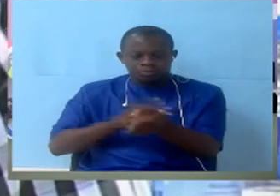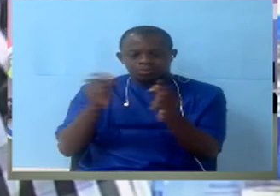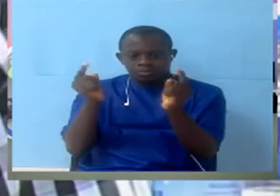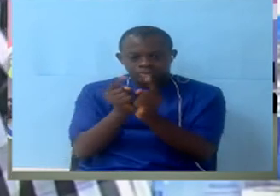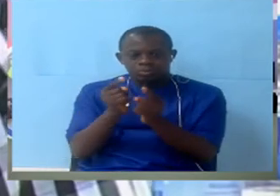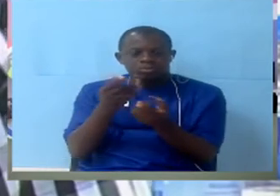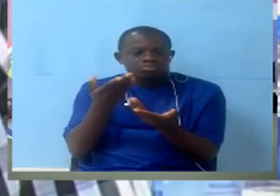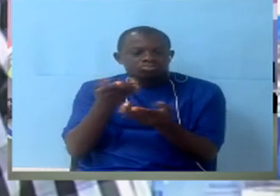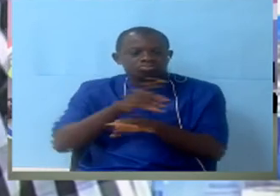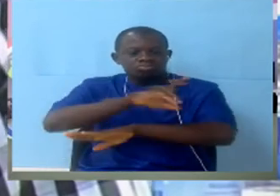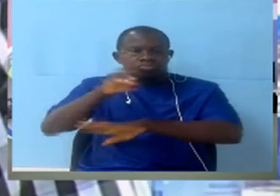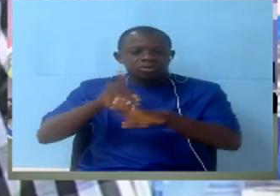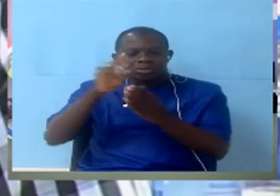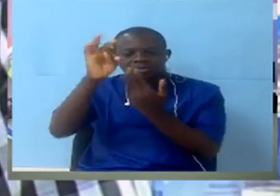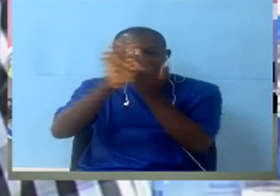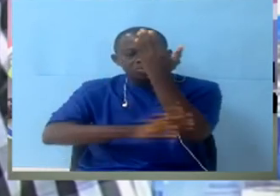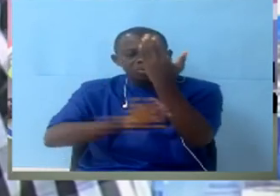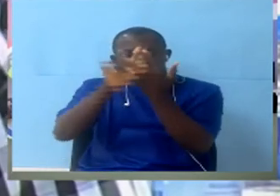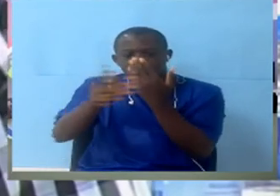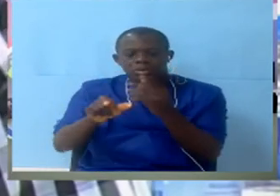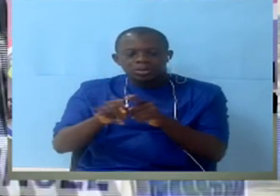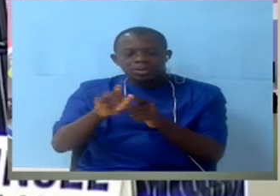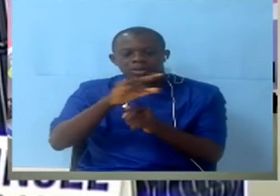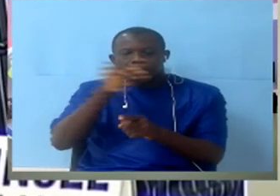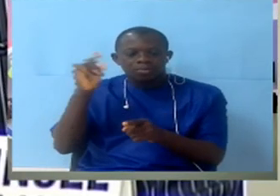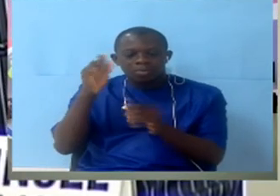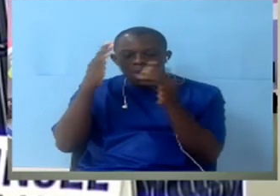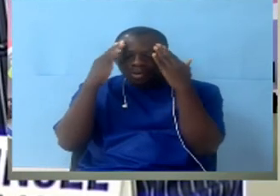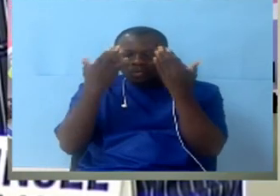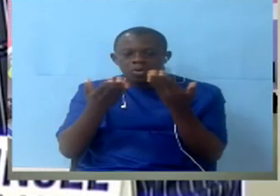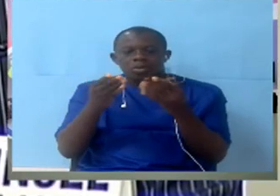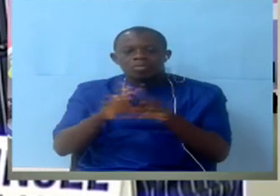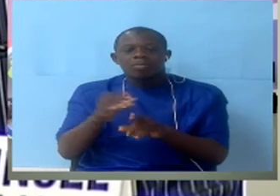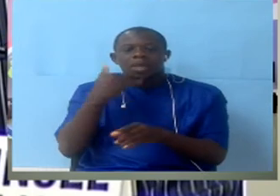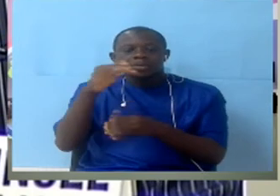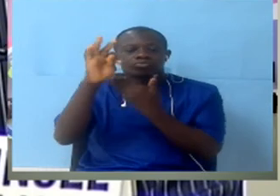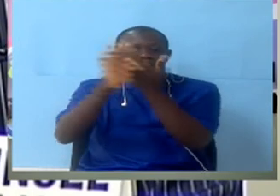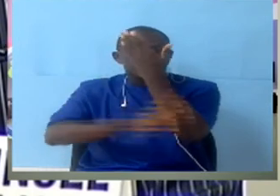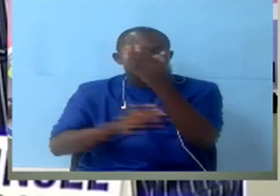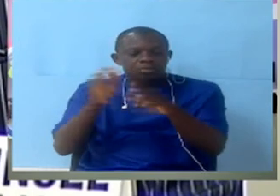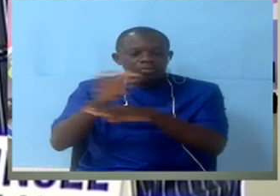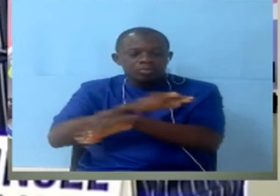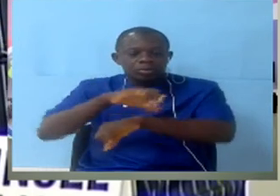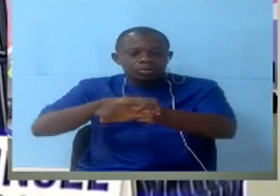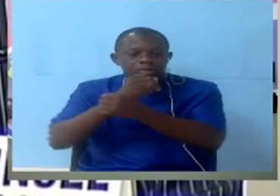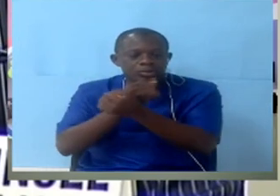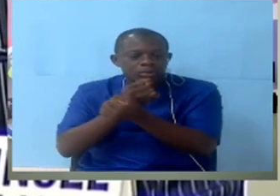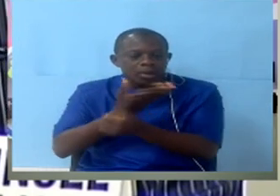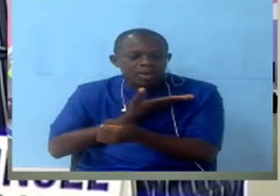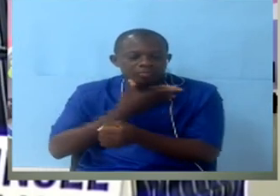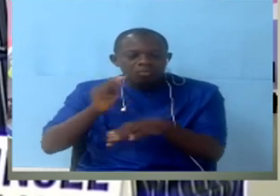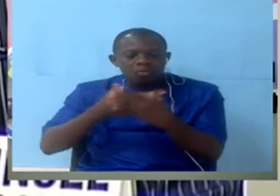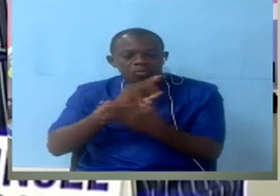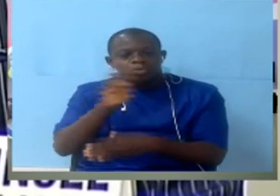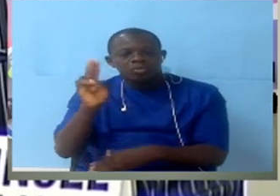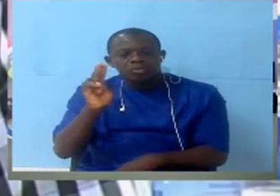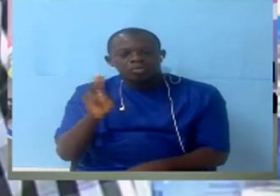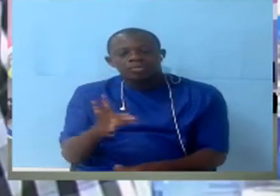at a foreigner's place, but I don't know the person's name. Was this foreigner apprehended? Fany foreigner ni yulun tawo ni na na mutale